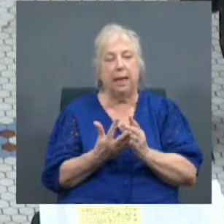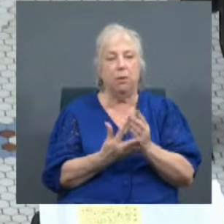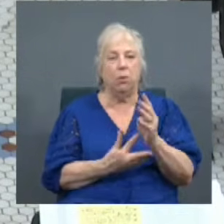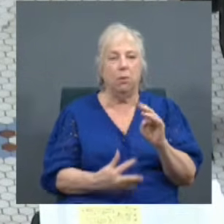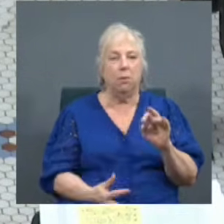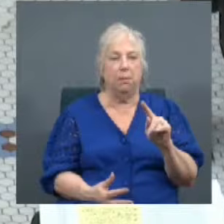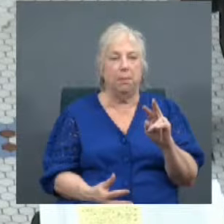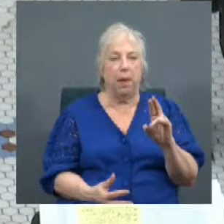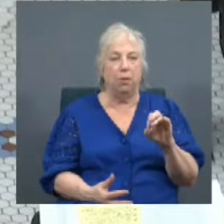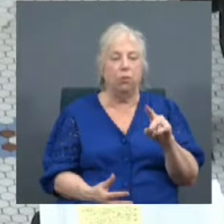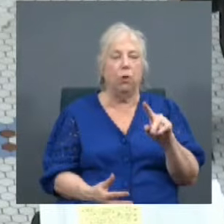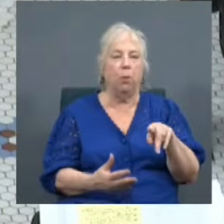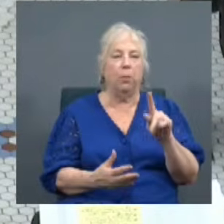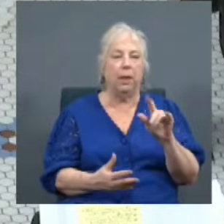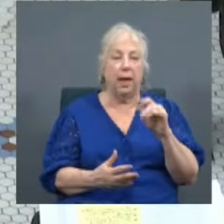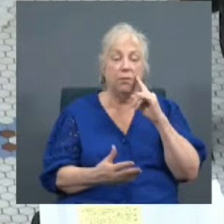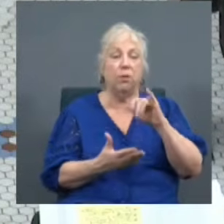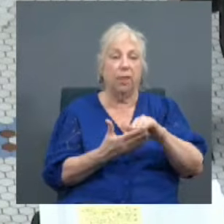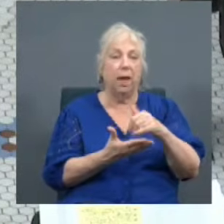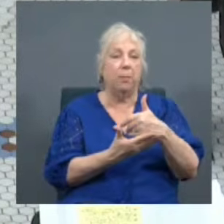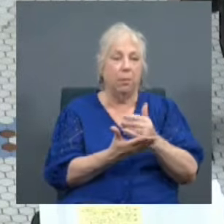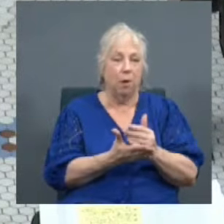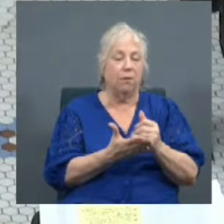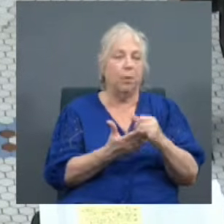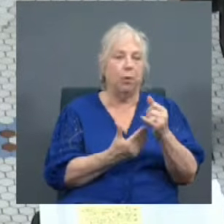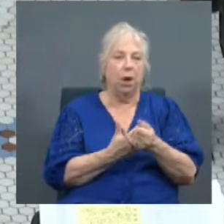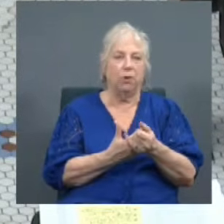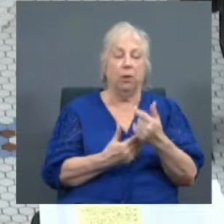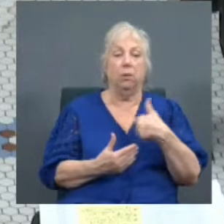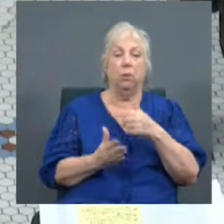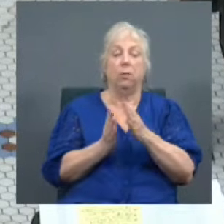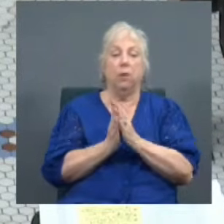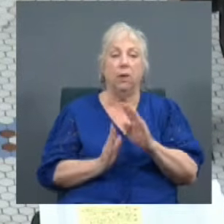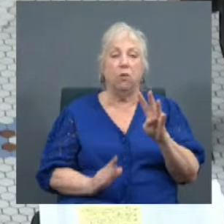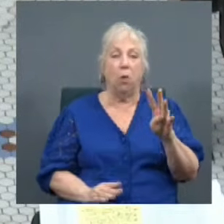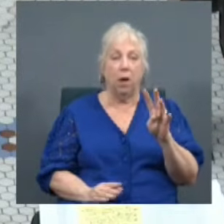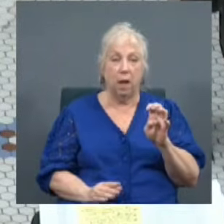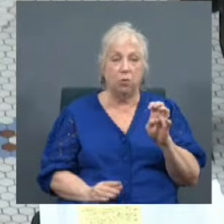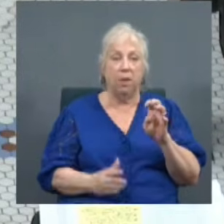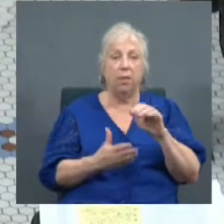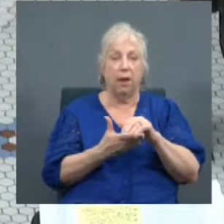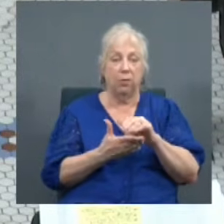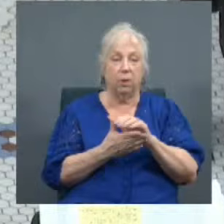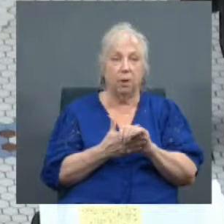that portion of the project. Okay. So we requested $400,000, and